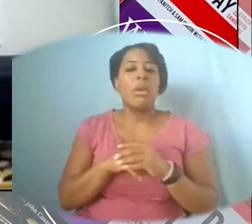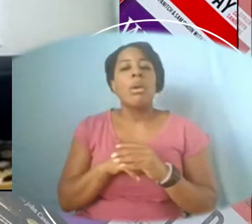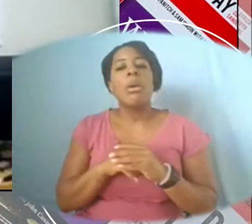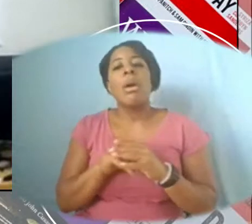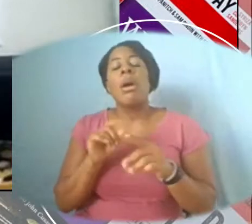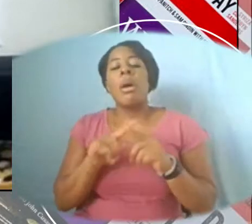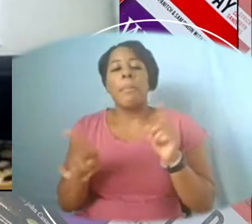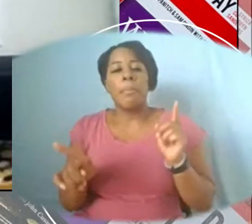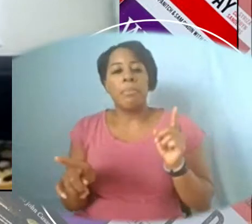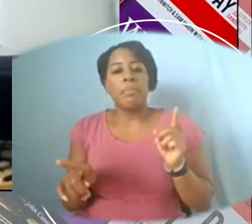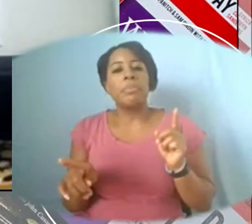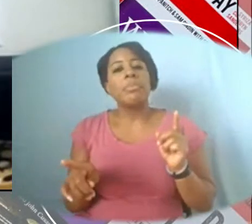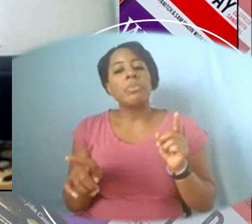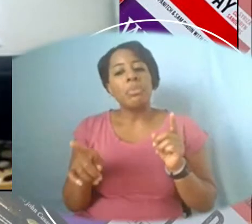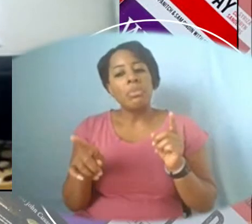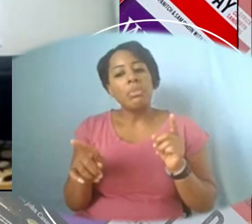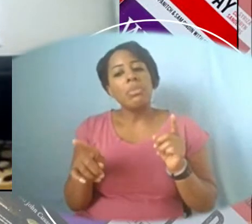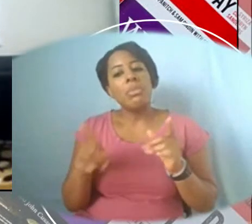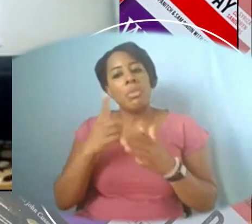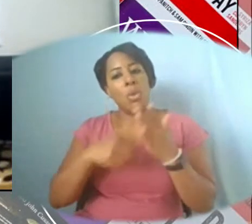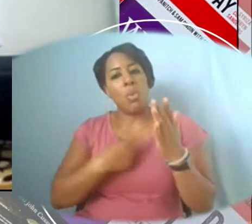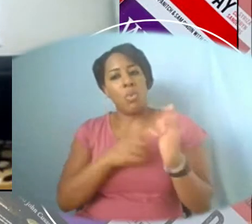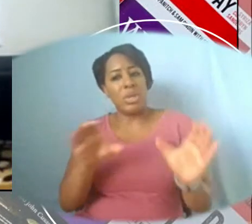But what we do is